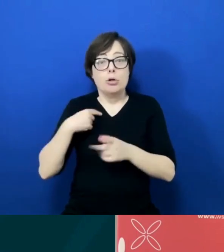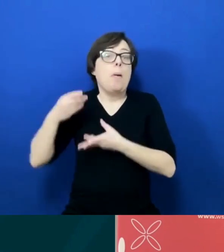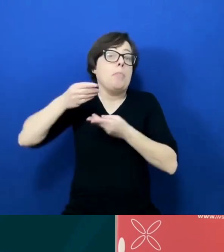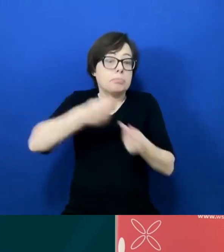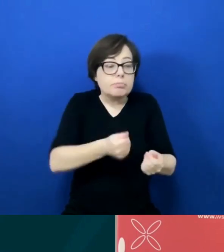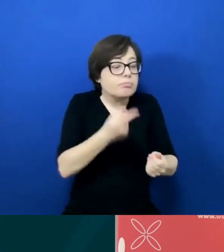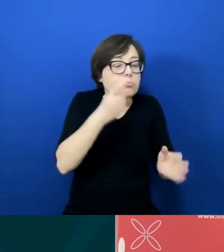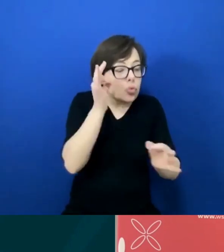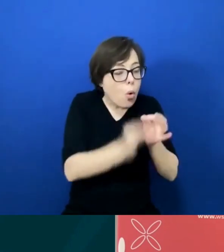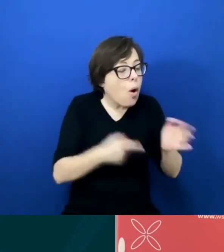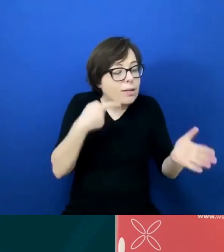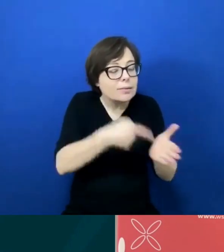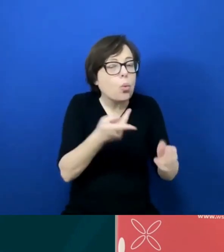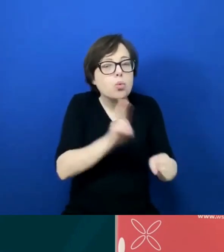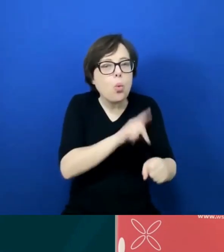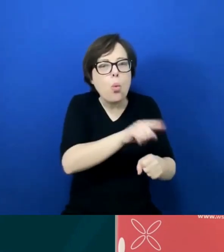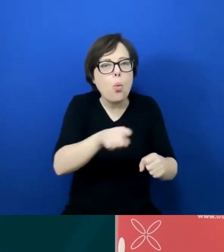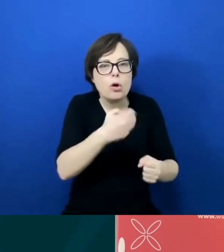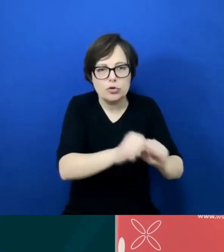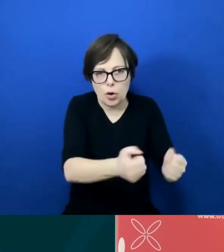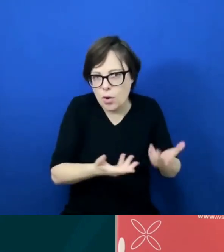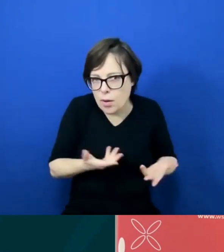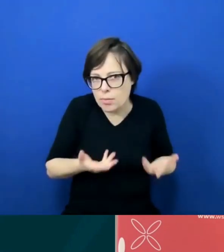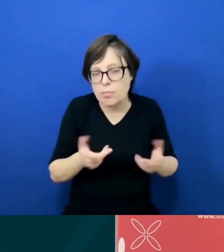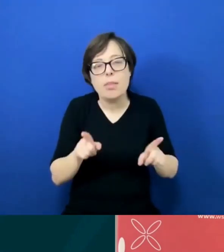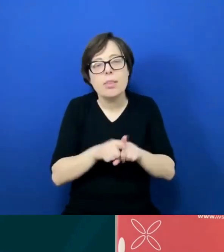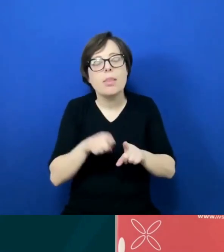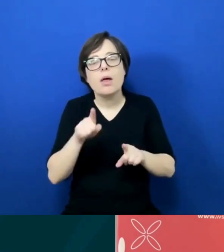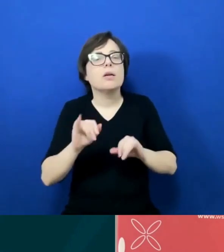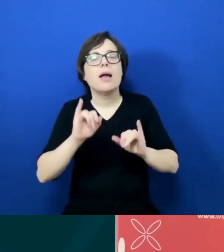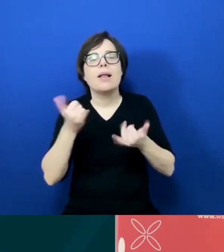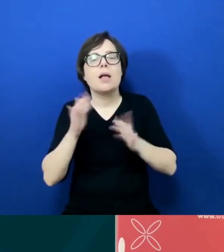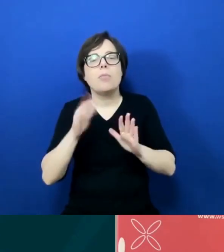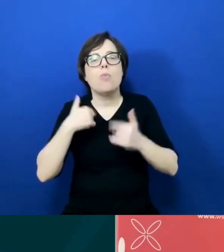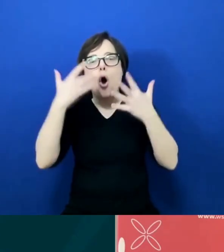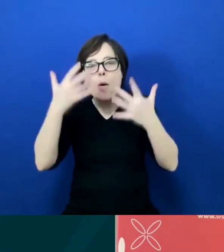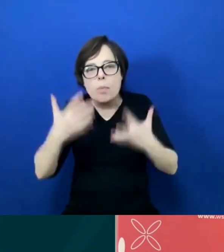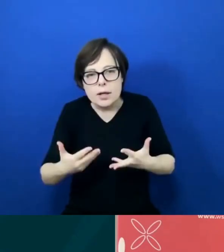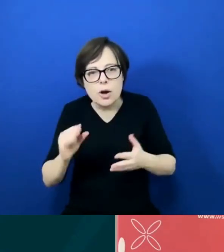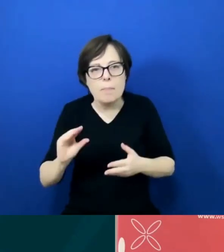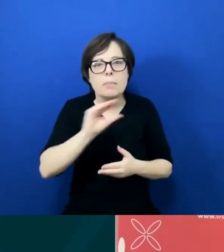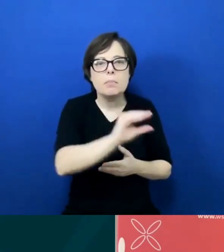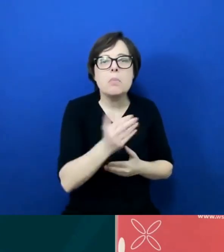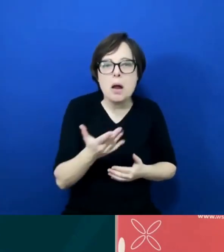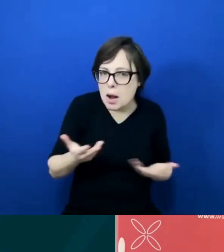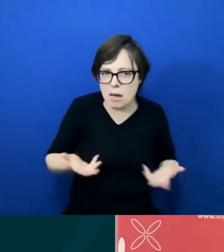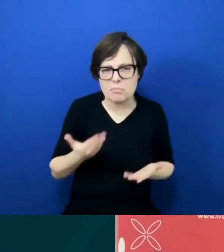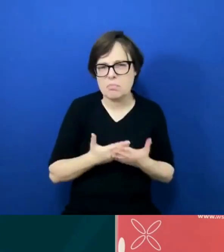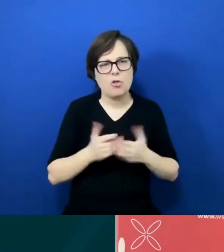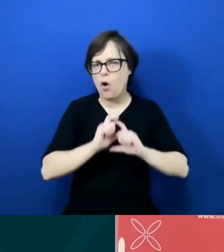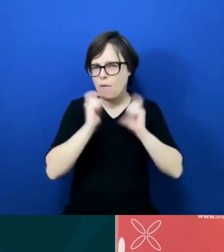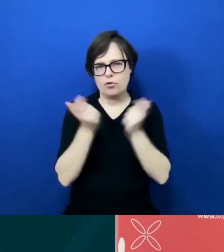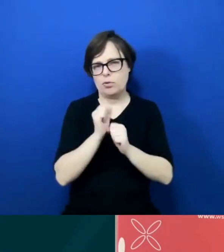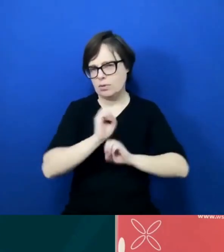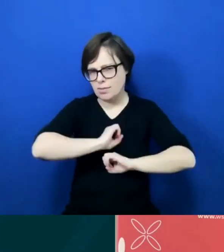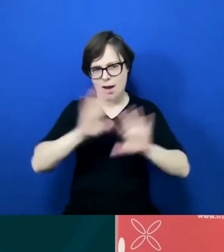financial support, what activities are supported, what are not, how do we calculate the financial rate. So it is all